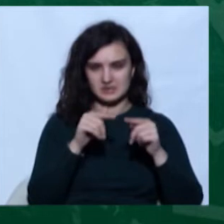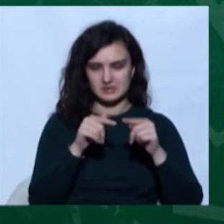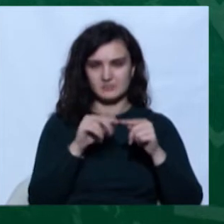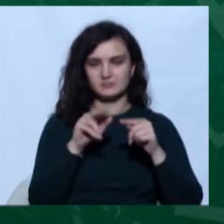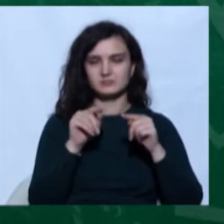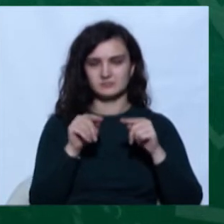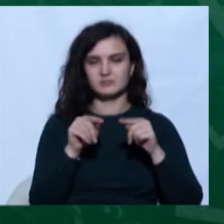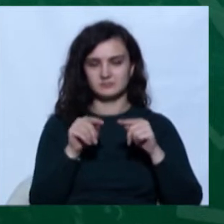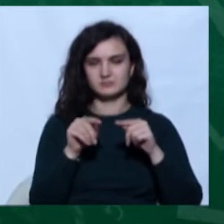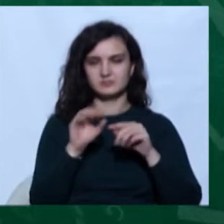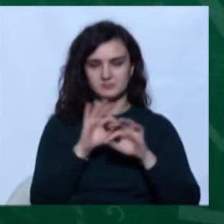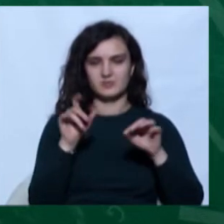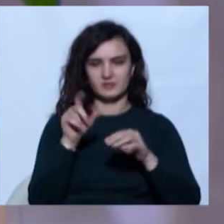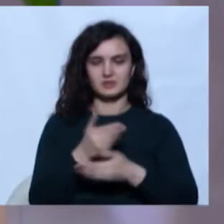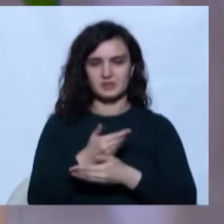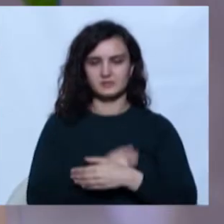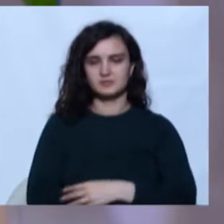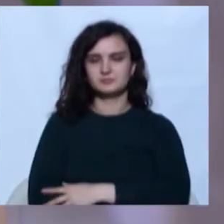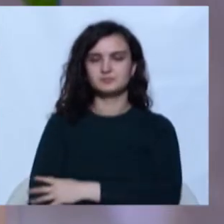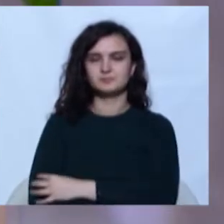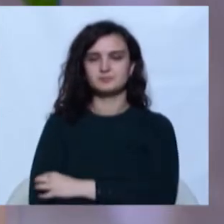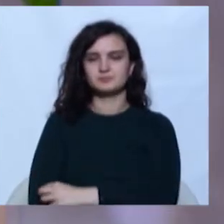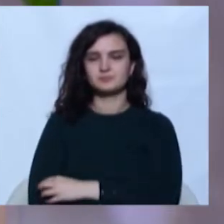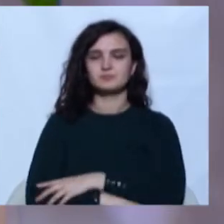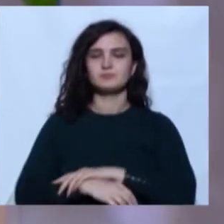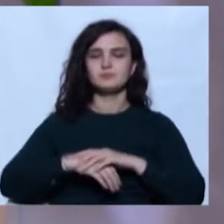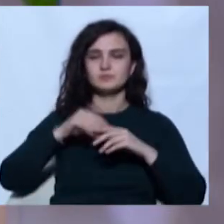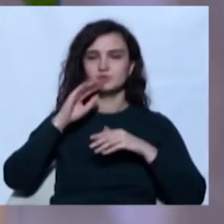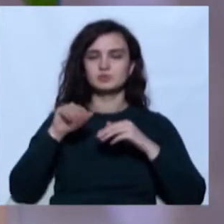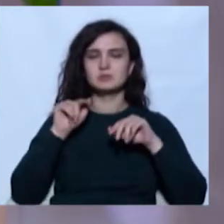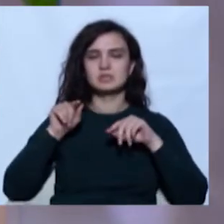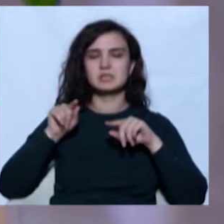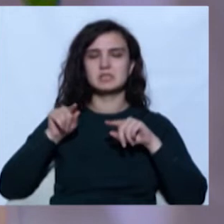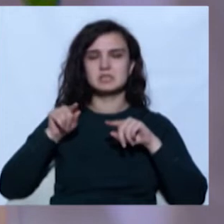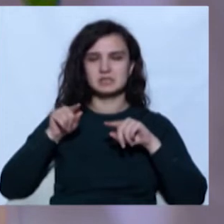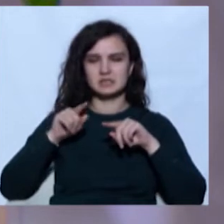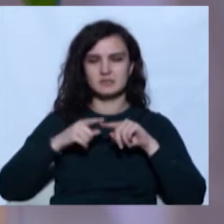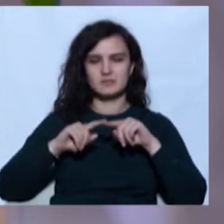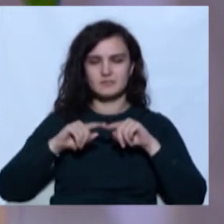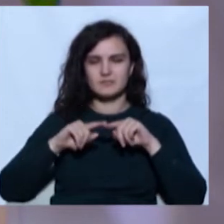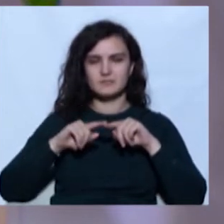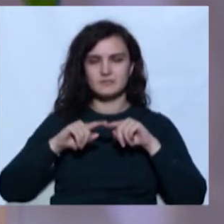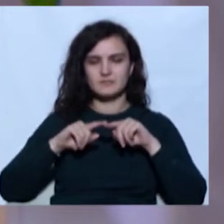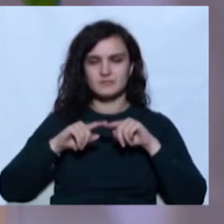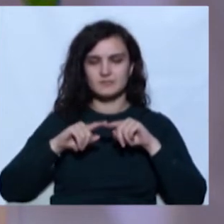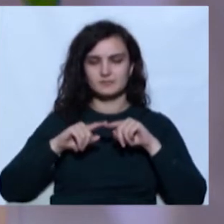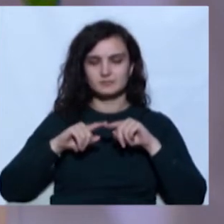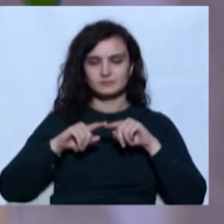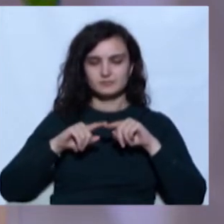his seemingly perfect life. By the end, he becomes set on